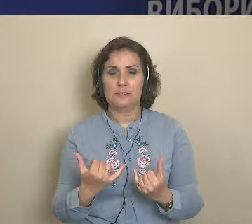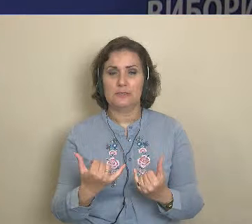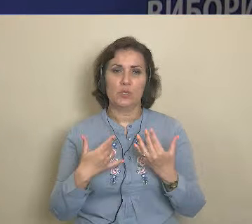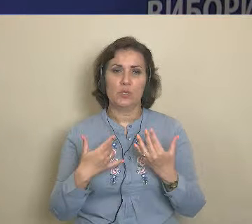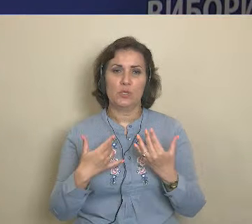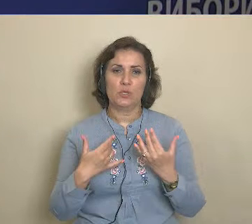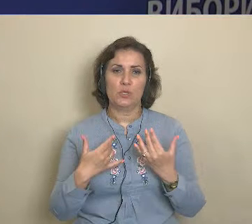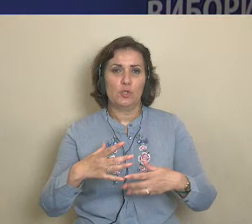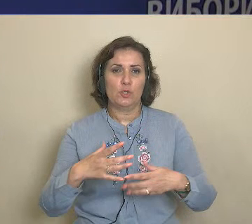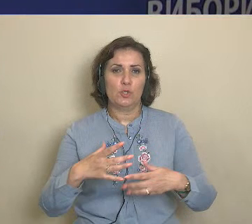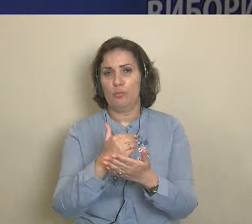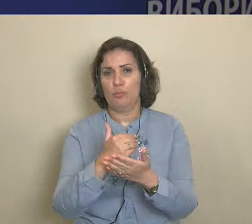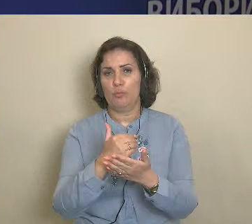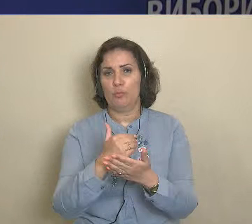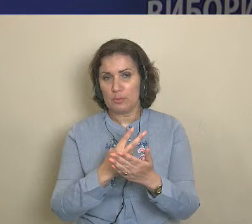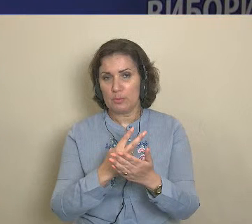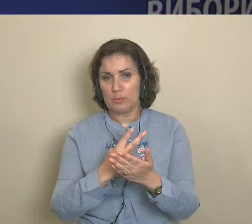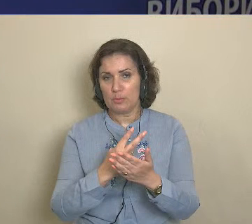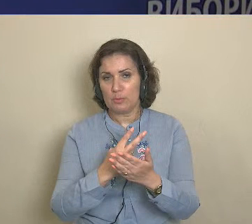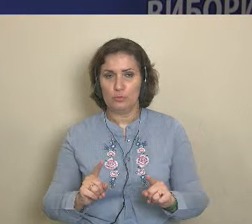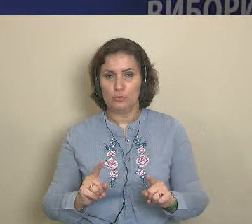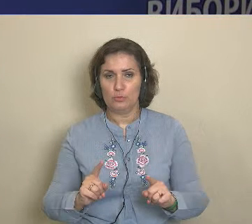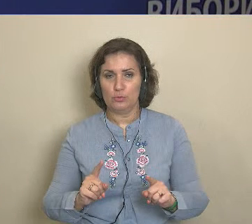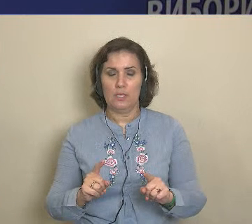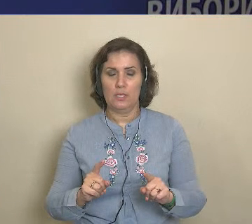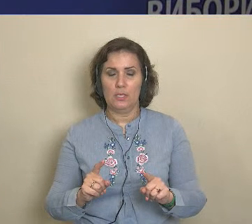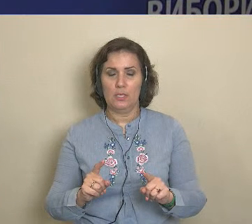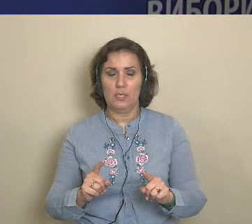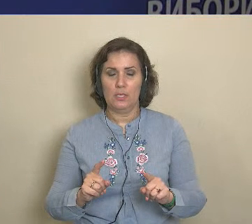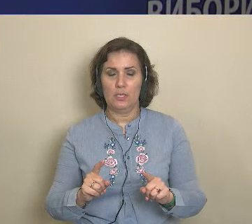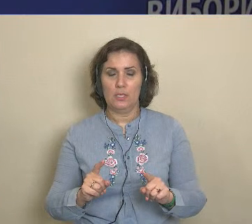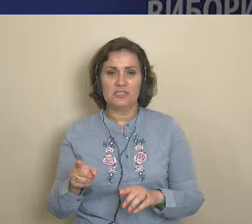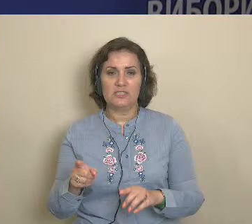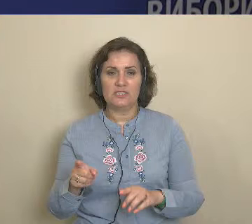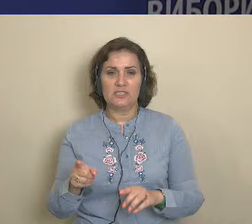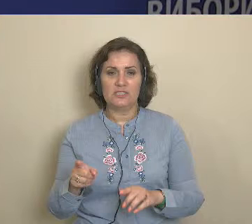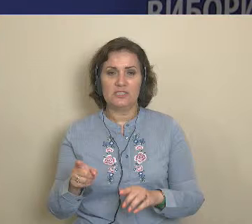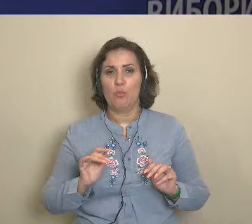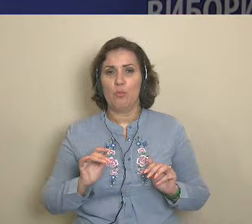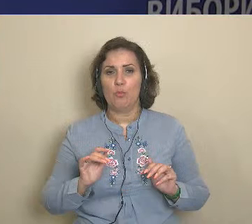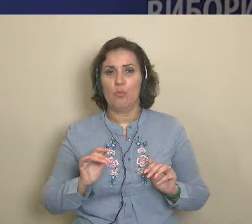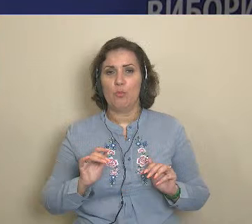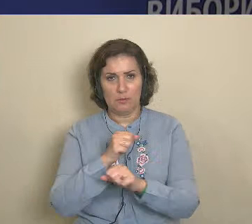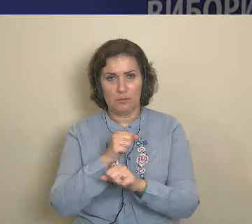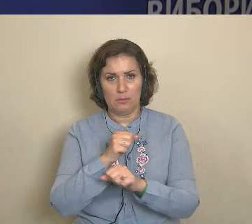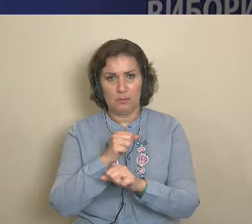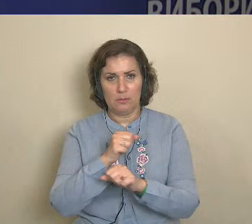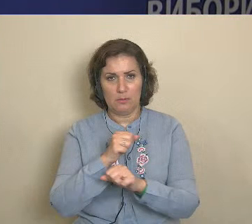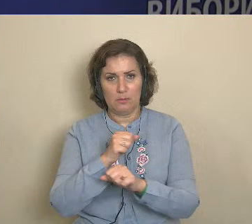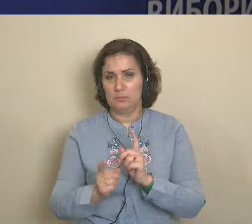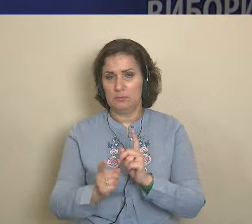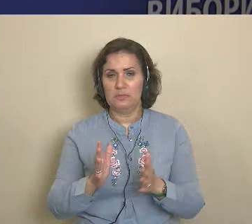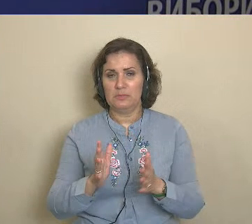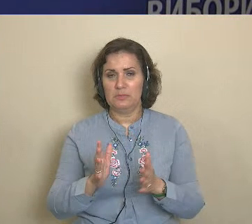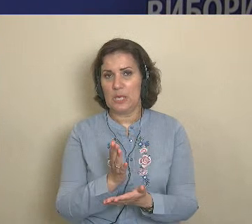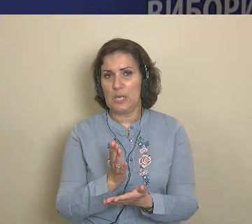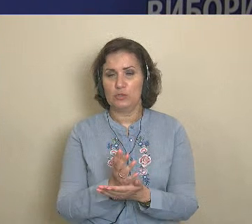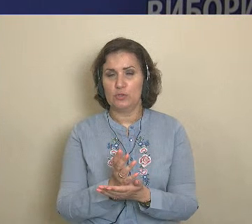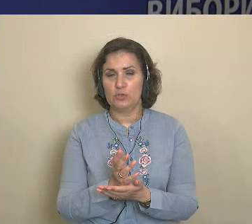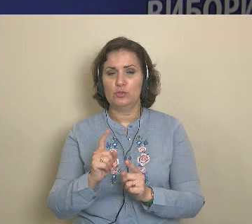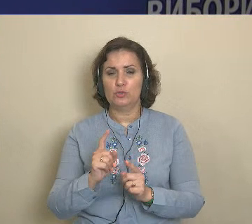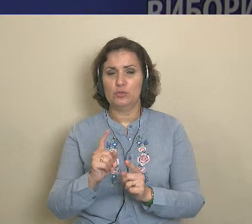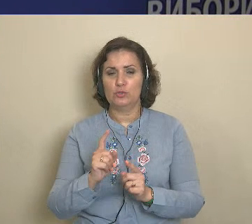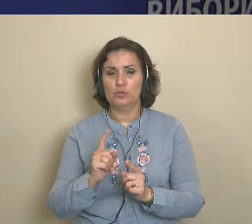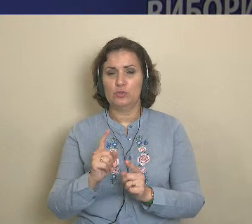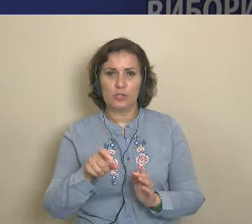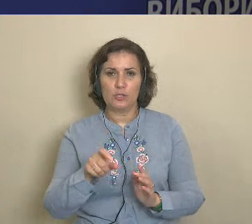voters about the venue and address of the voting. During the